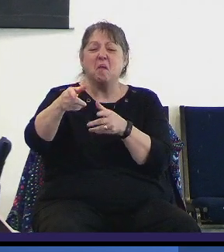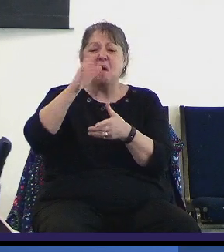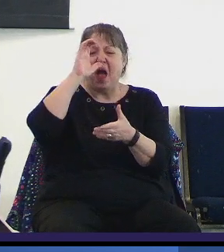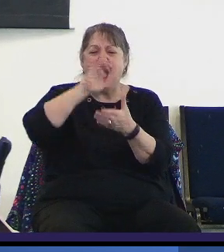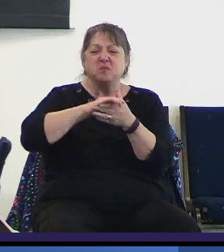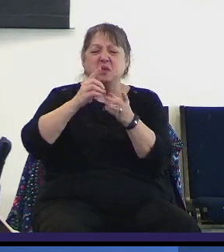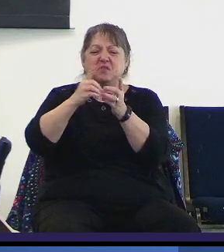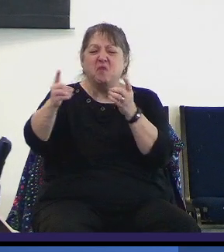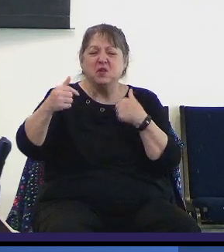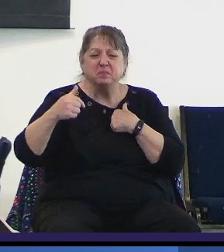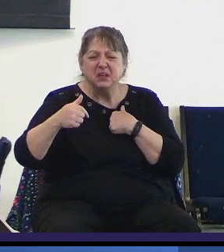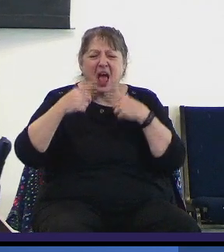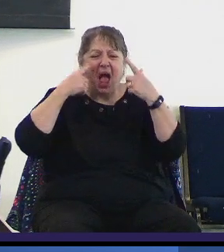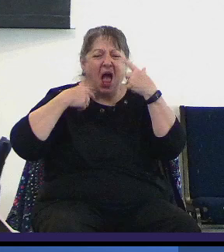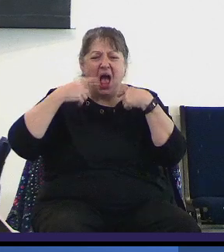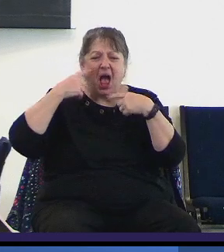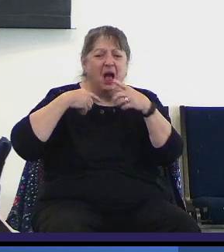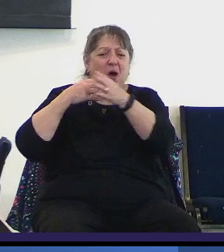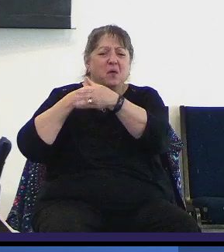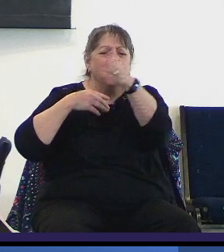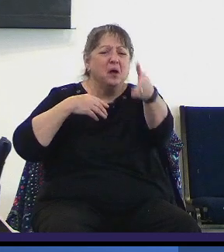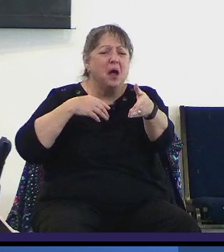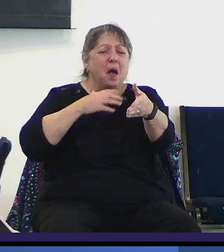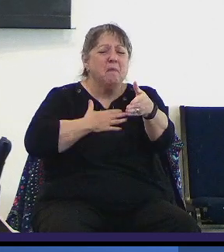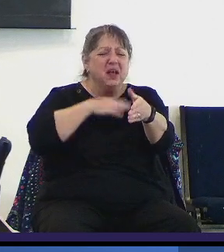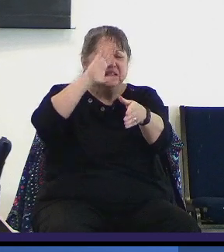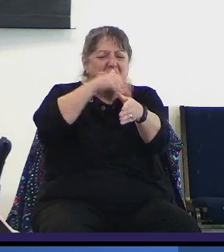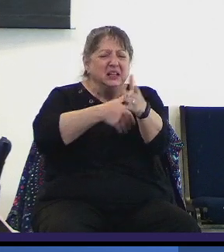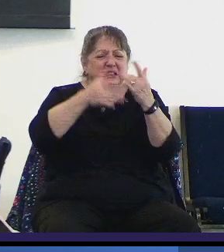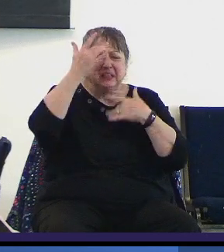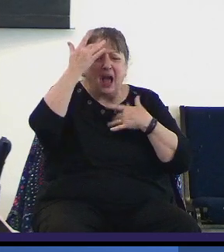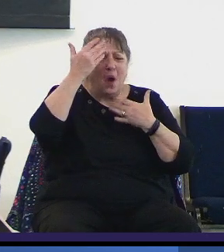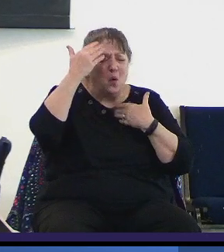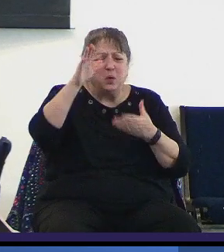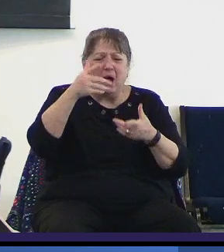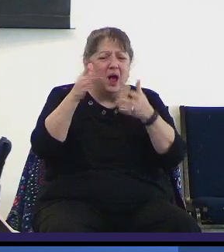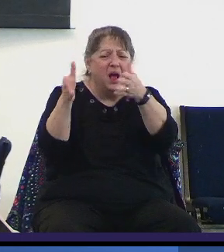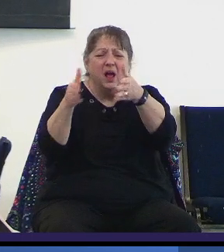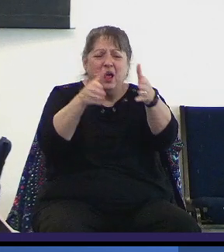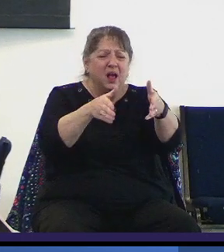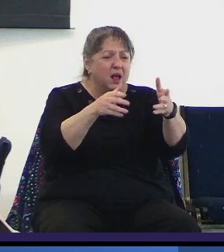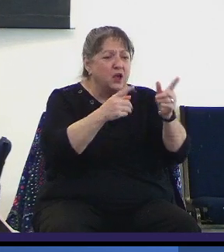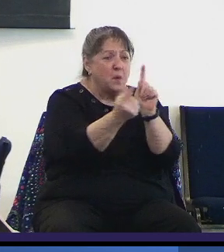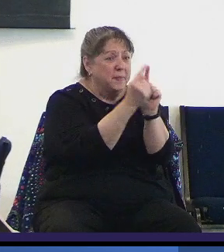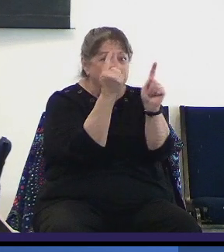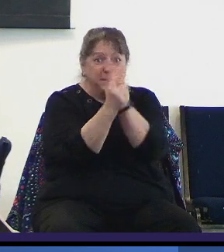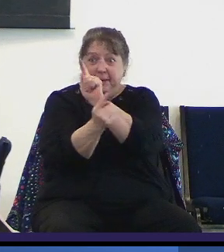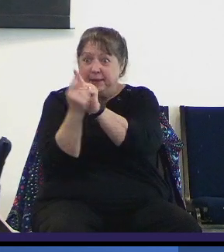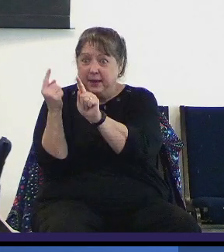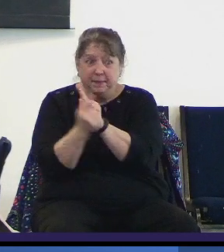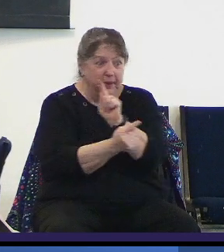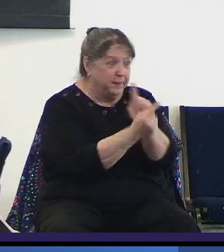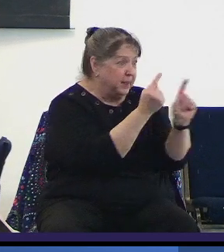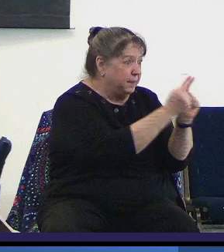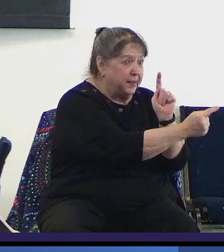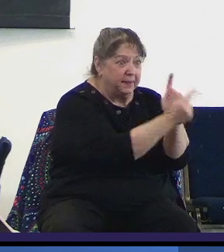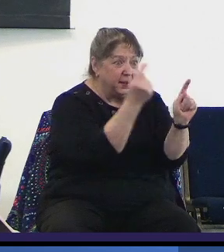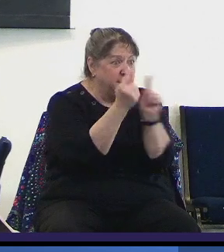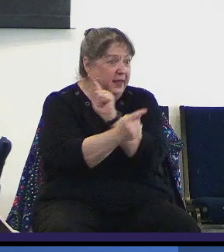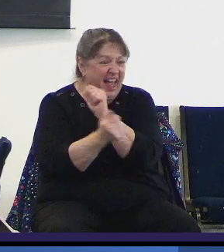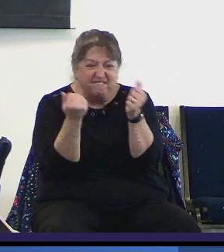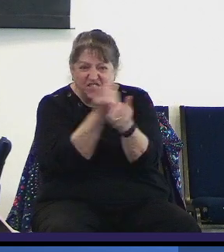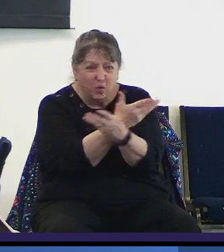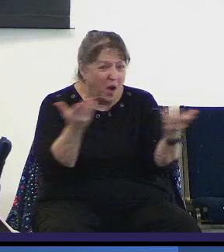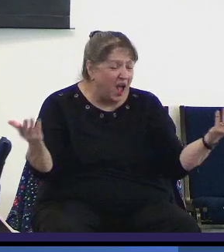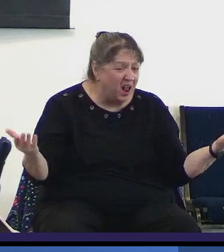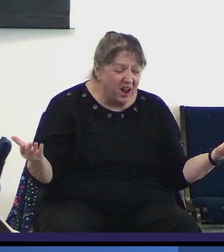filing for divorce or because the son has a lump in his chest and no one knows what it is, someone who has a hard time with someone at